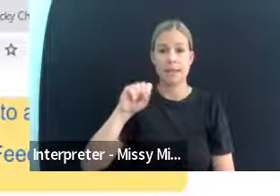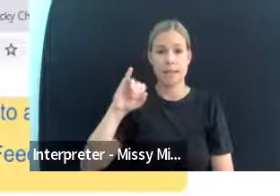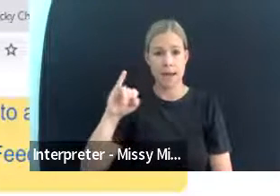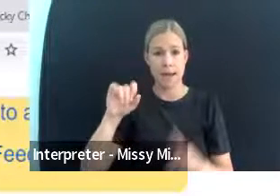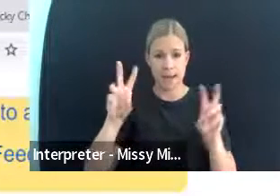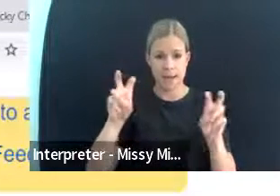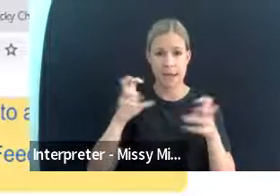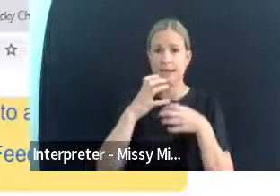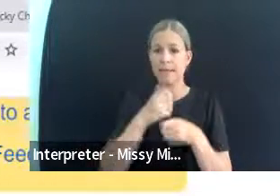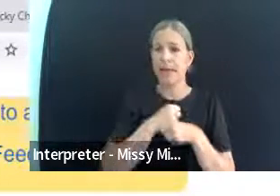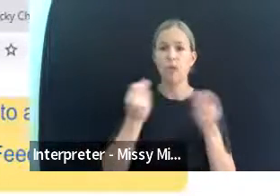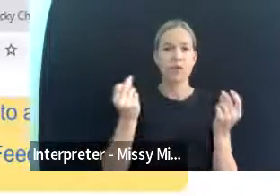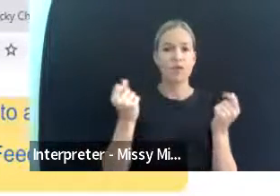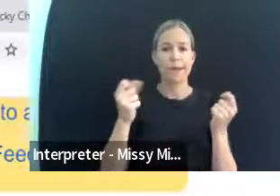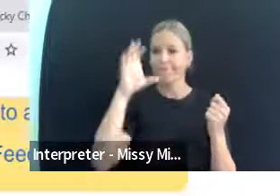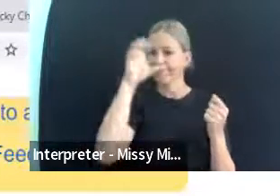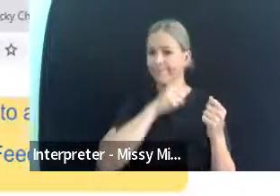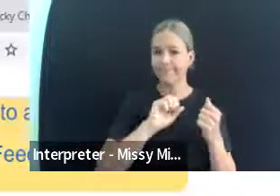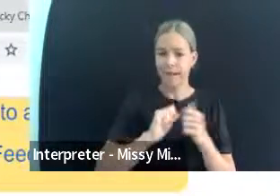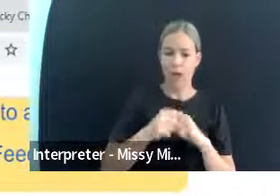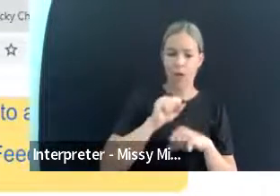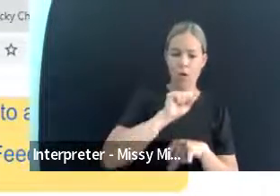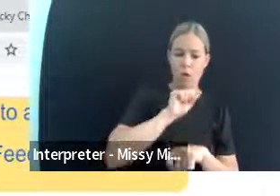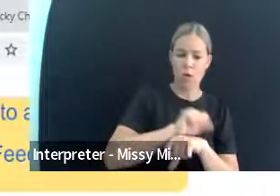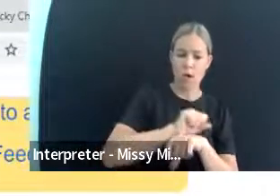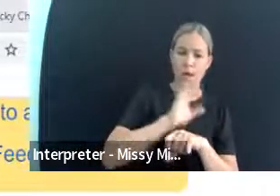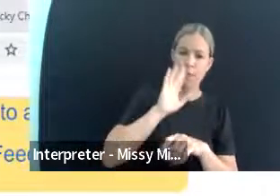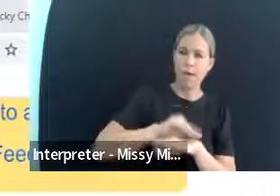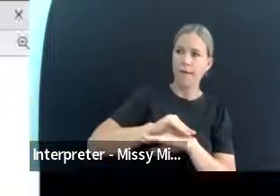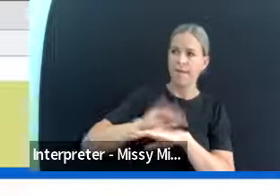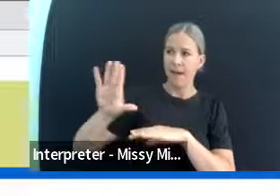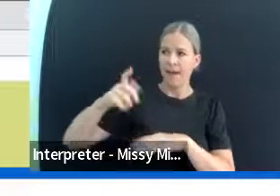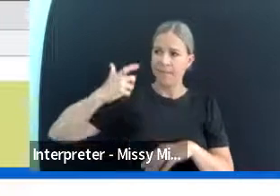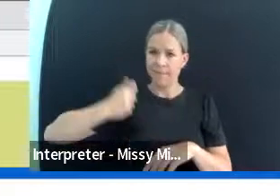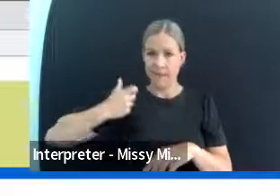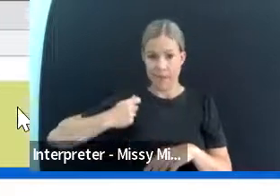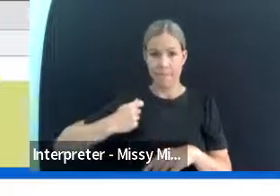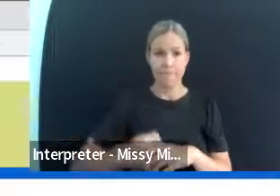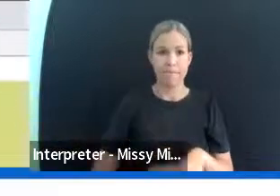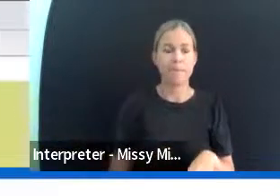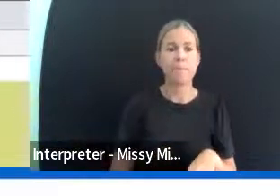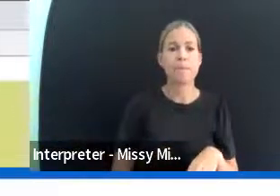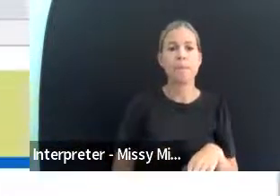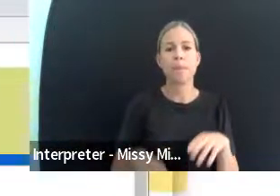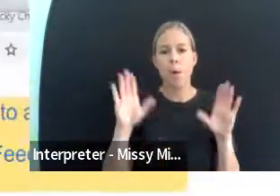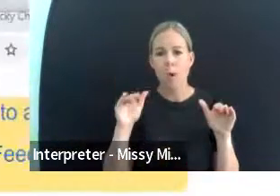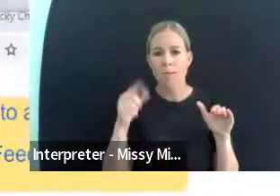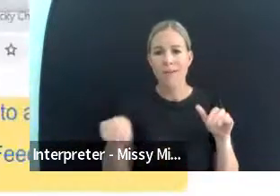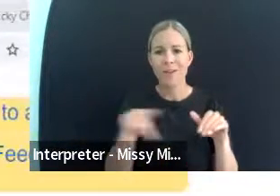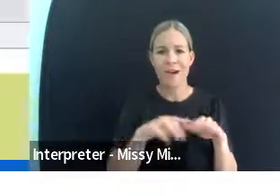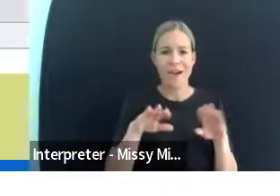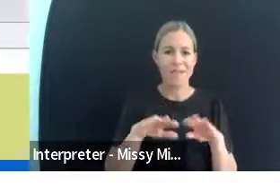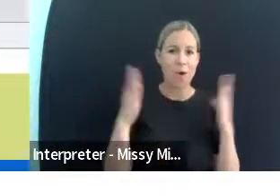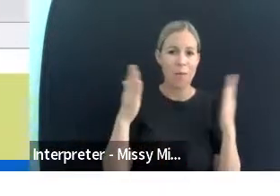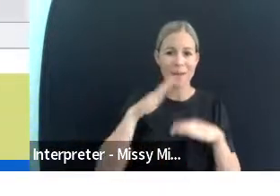quick estimate of how working may affect your income. So that's why I'd like you, I hope you've got this open on your phone or